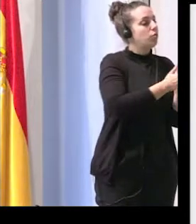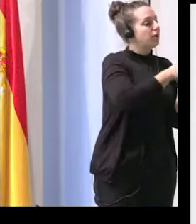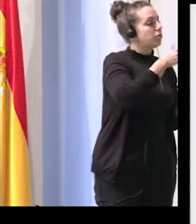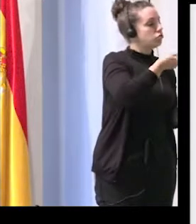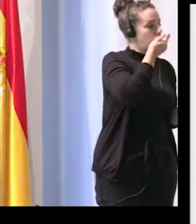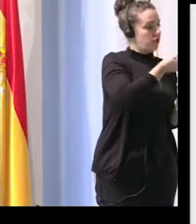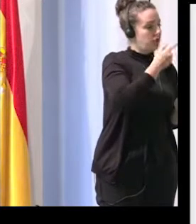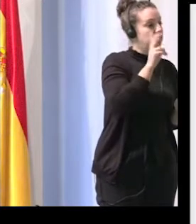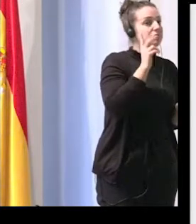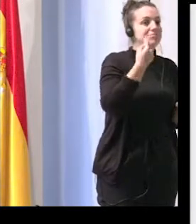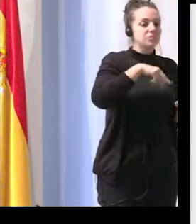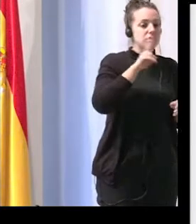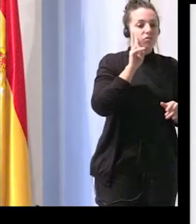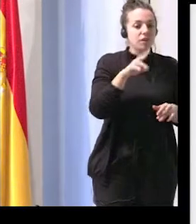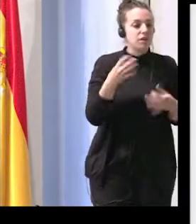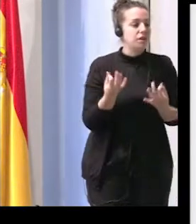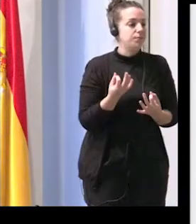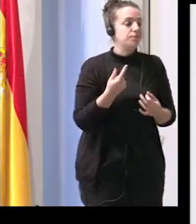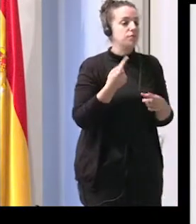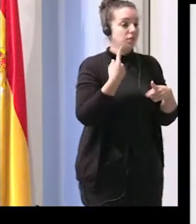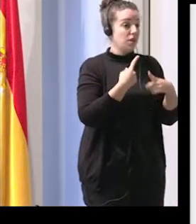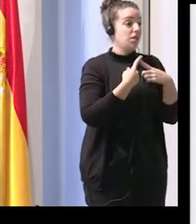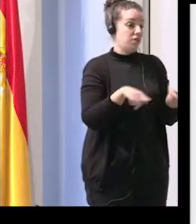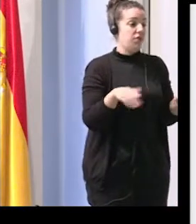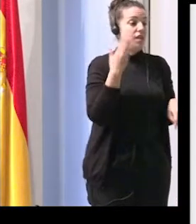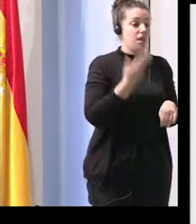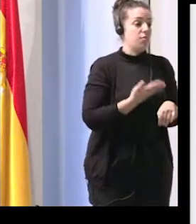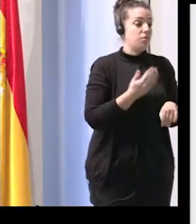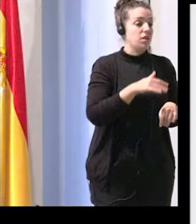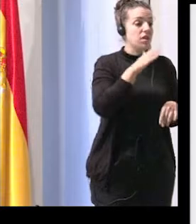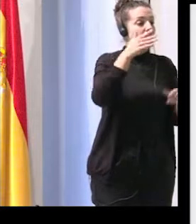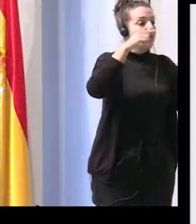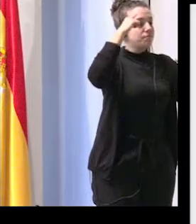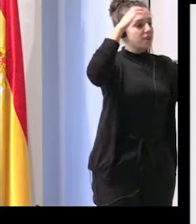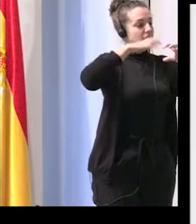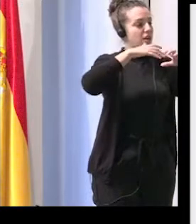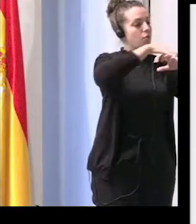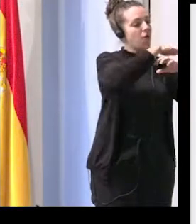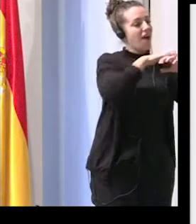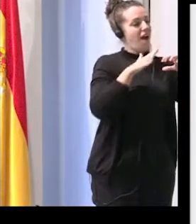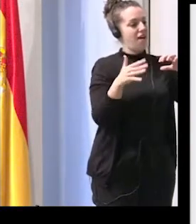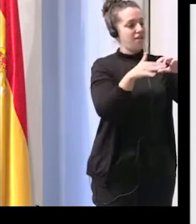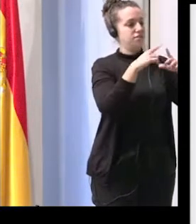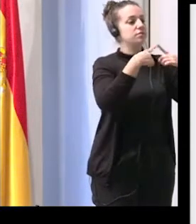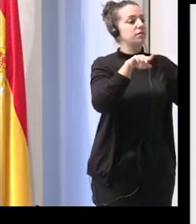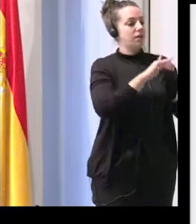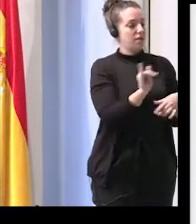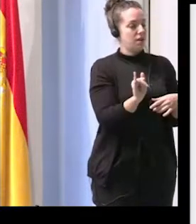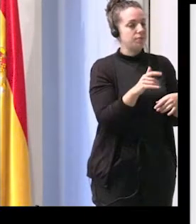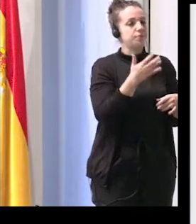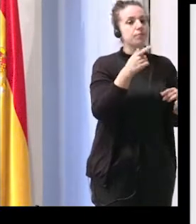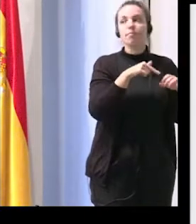remarkable differences in particular areas of the brain. Here, the left frontal